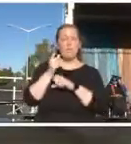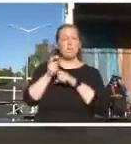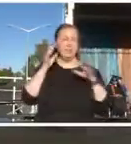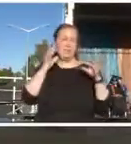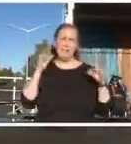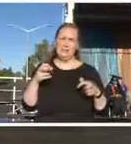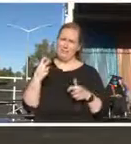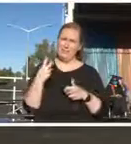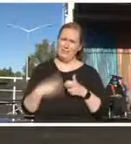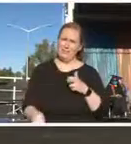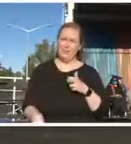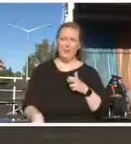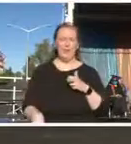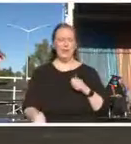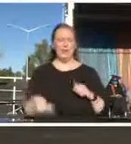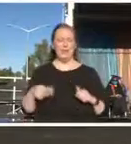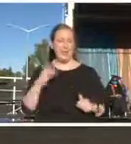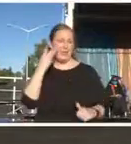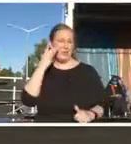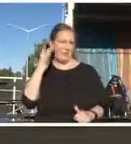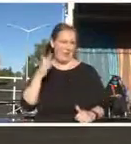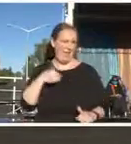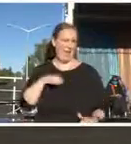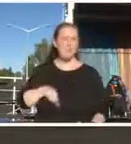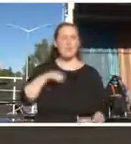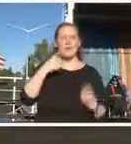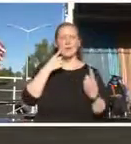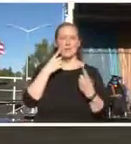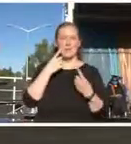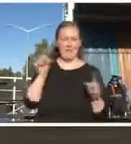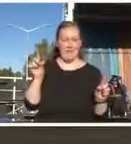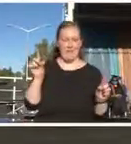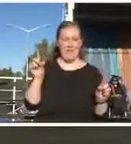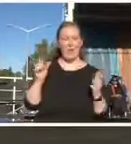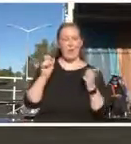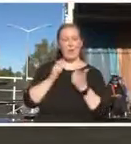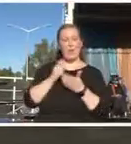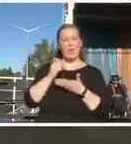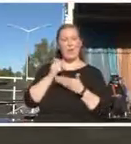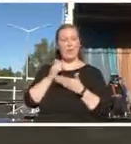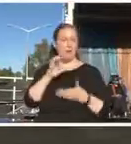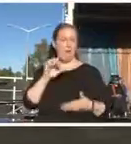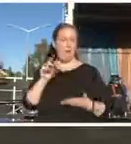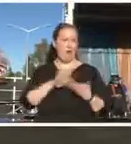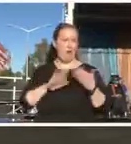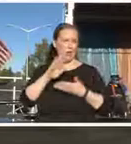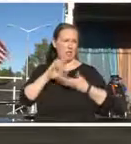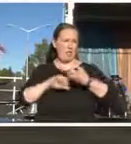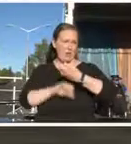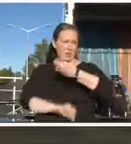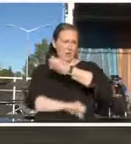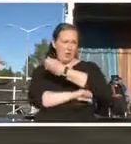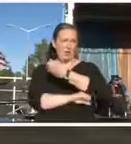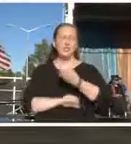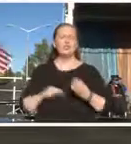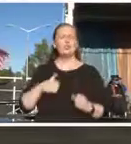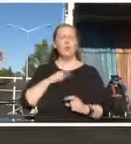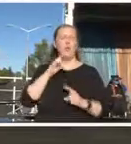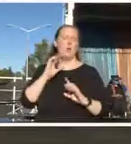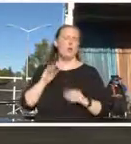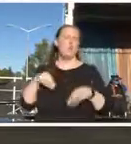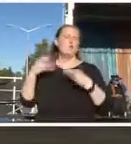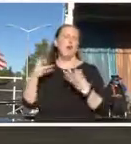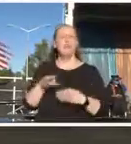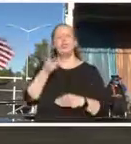is difficult, and this is why I am proud to announce that with the help of Clark College Foundation, we are going to provide